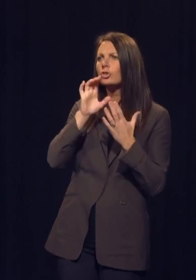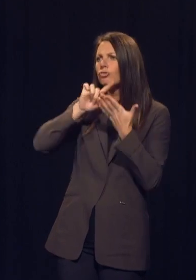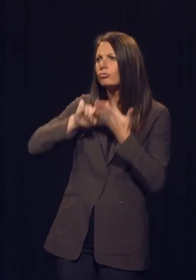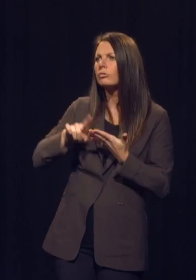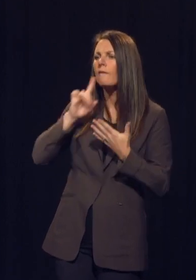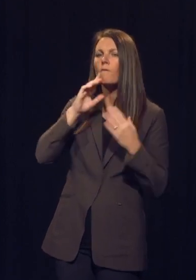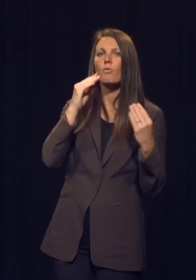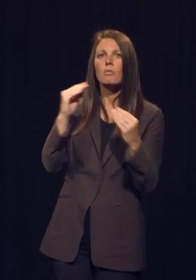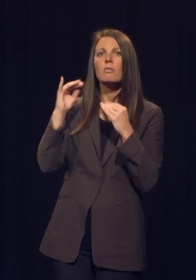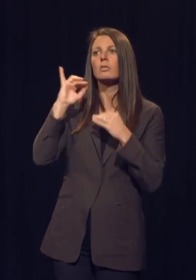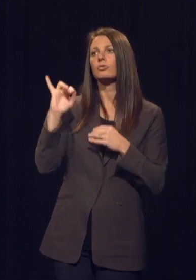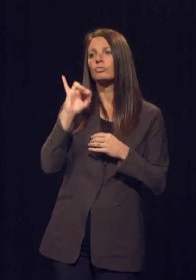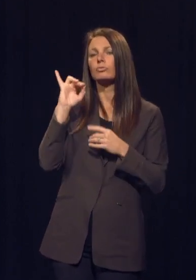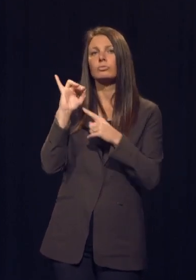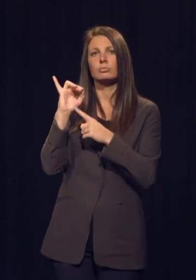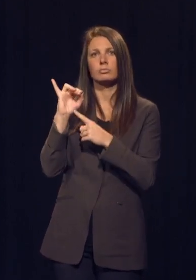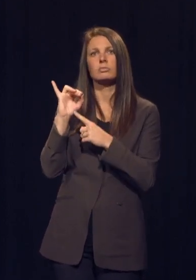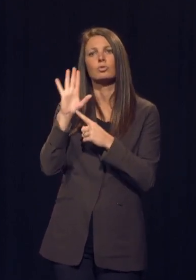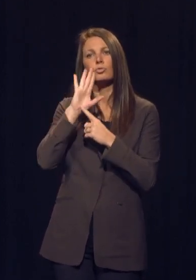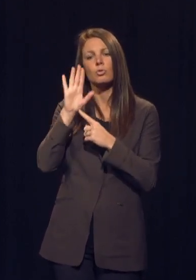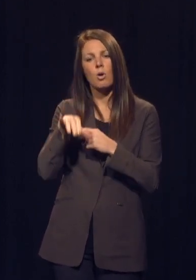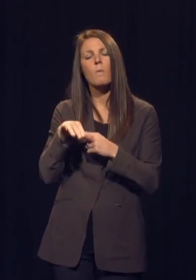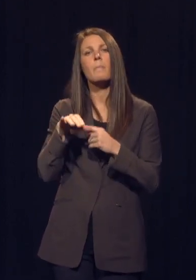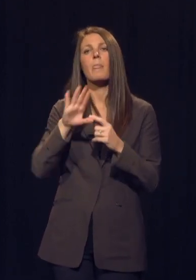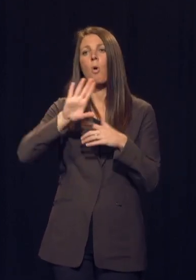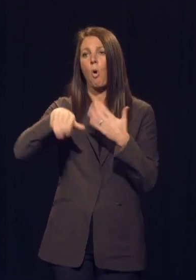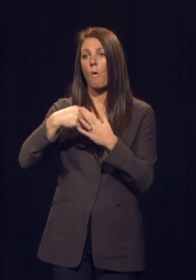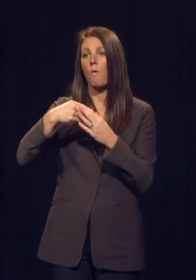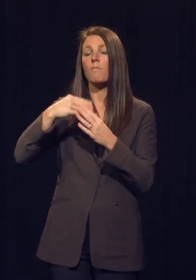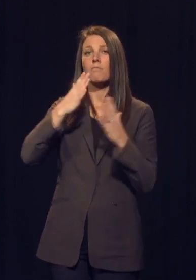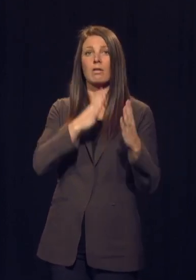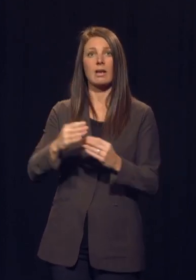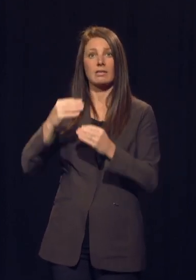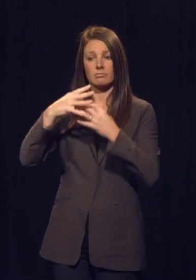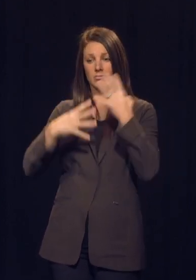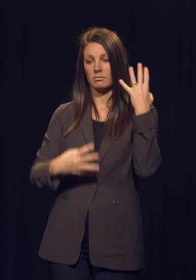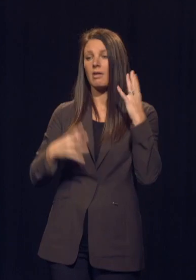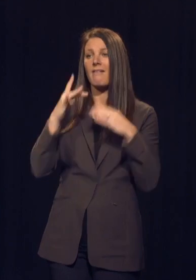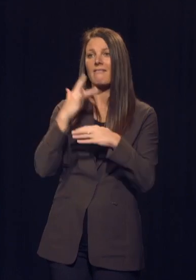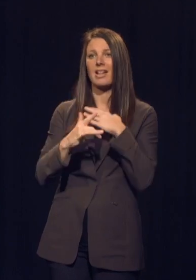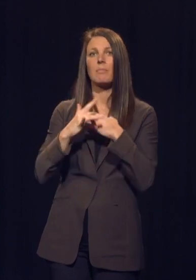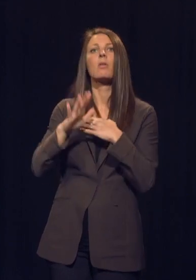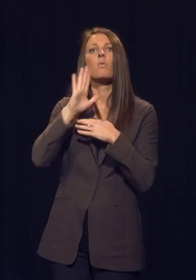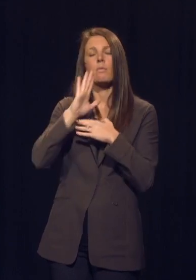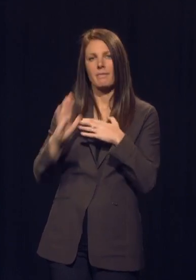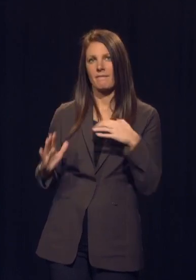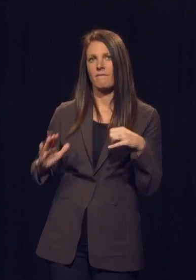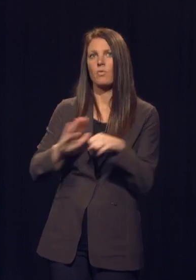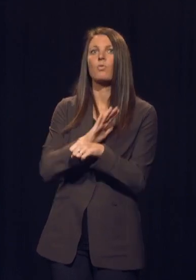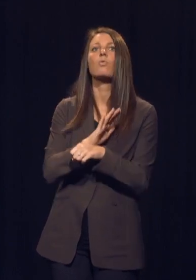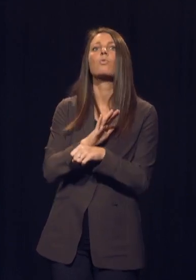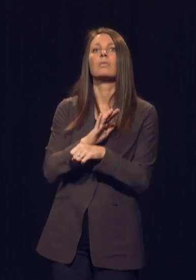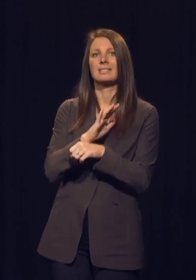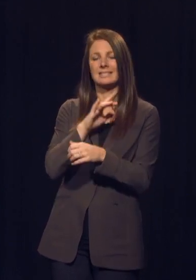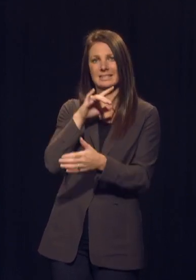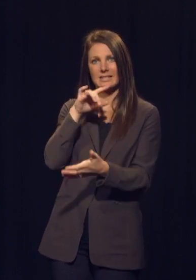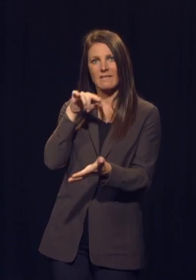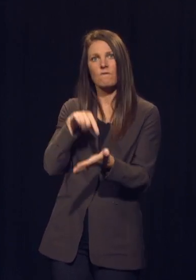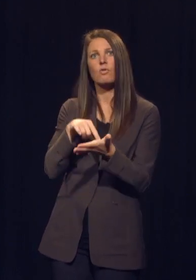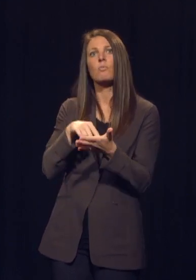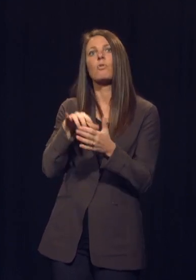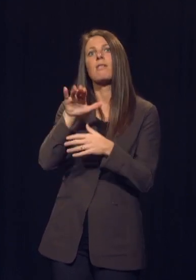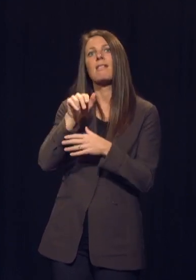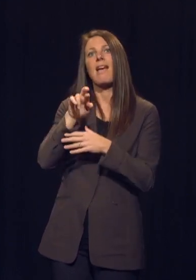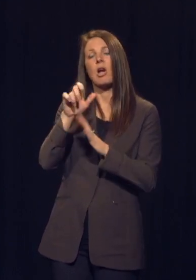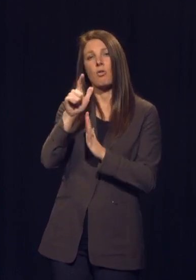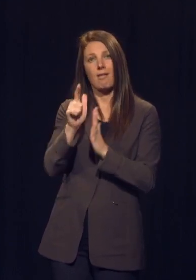the comfort to know that all the plans that are available to you will be the full Affordable Care Act benefit